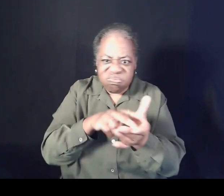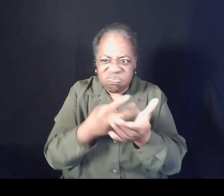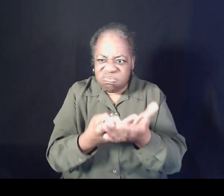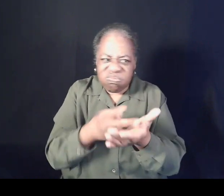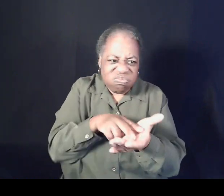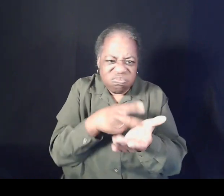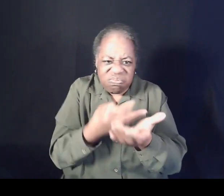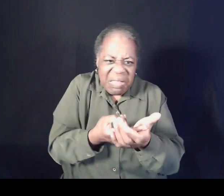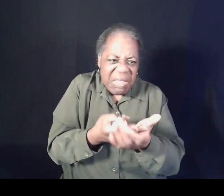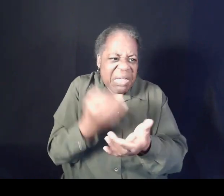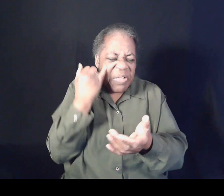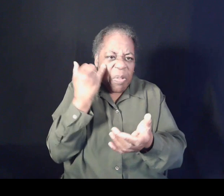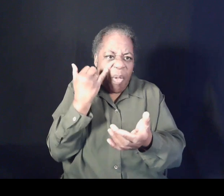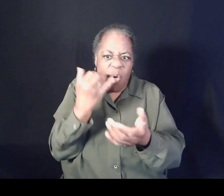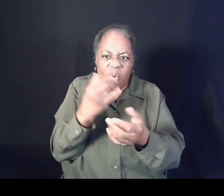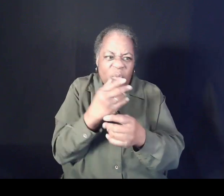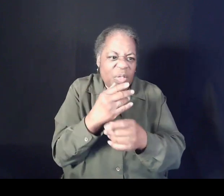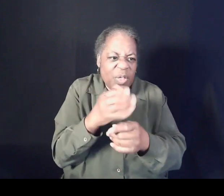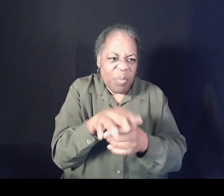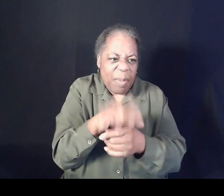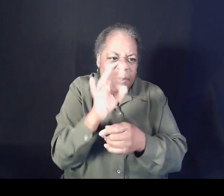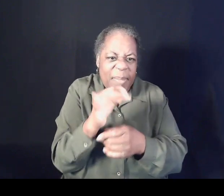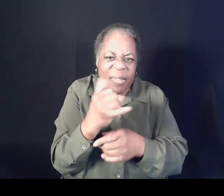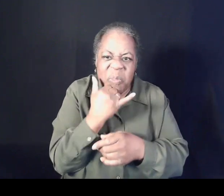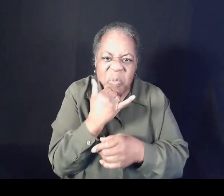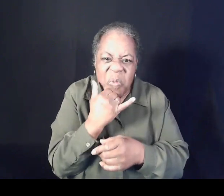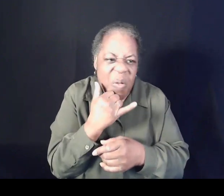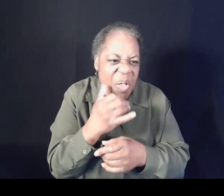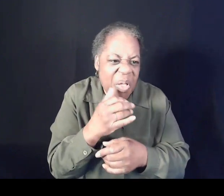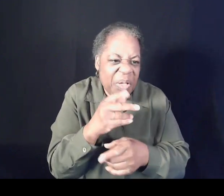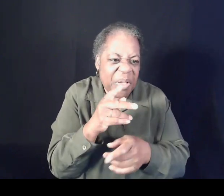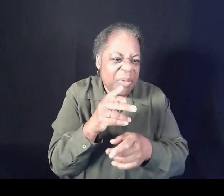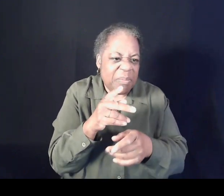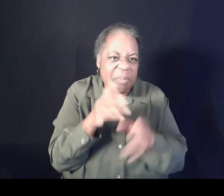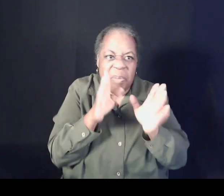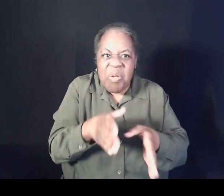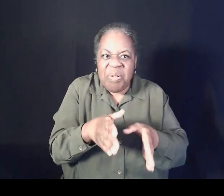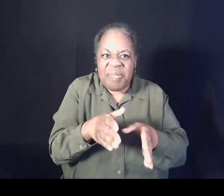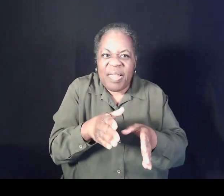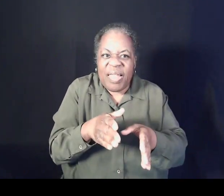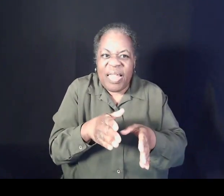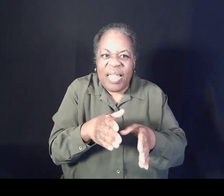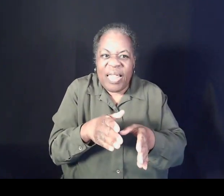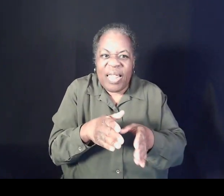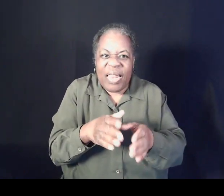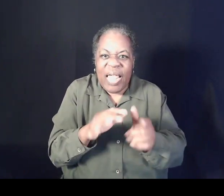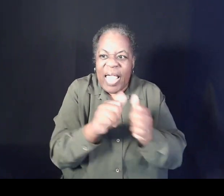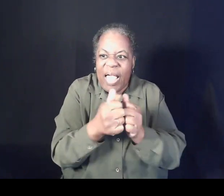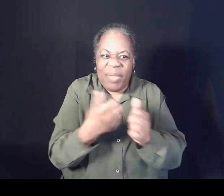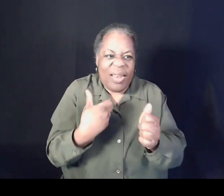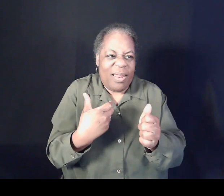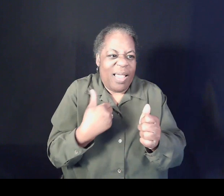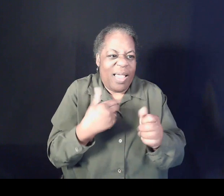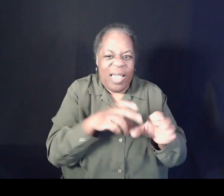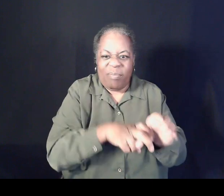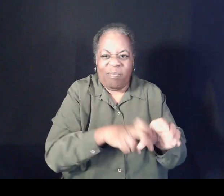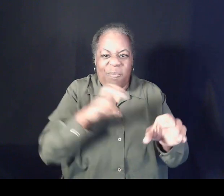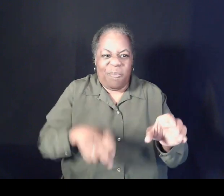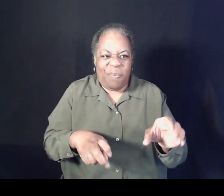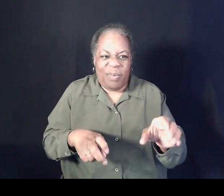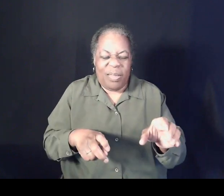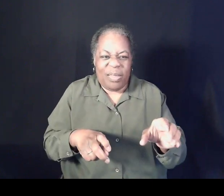the person and that they end up being a terrible fit? I even wondered, how can I get out of this? Is it too late?